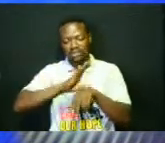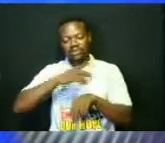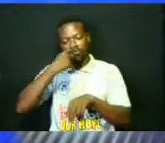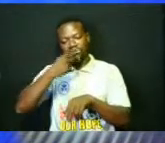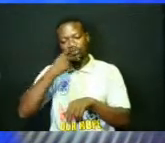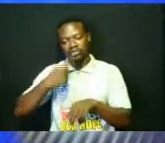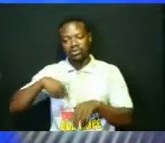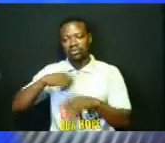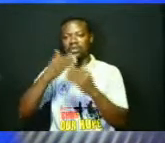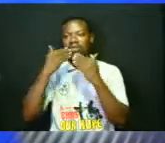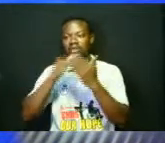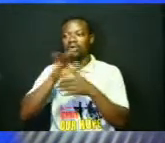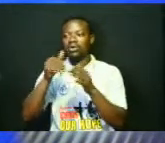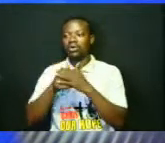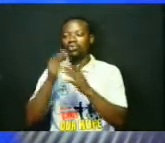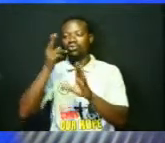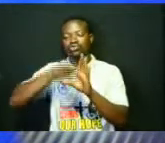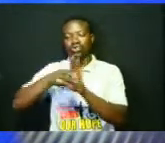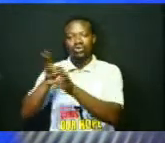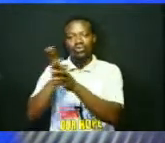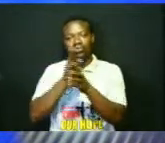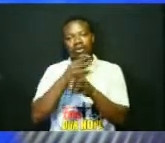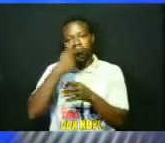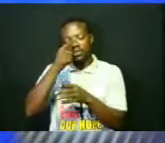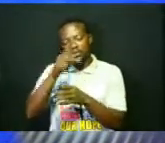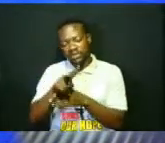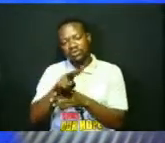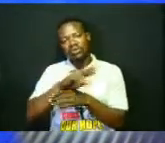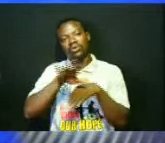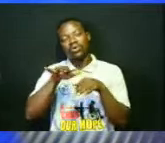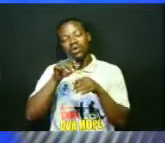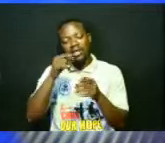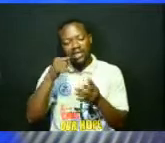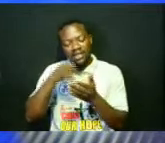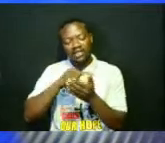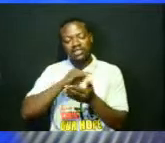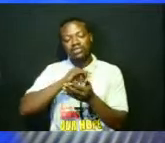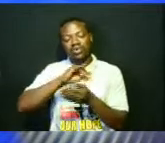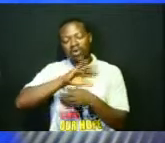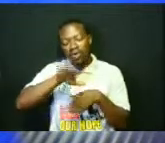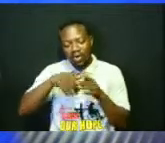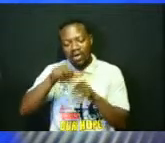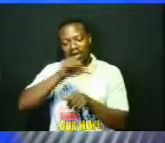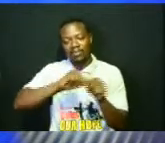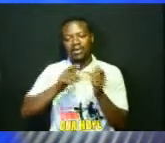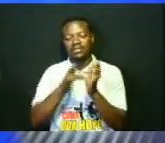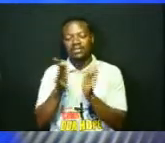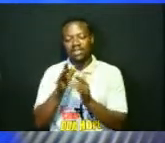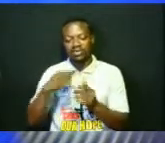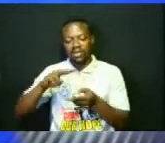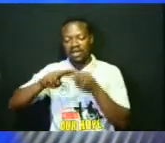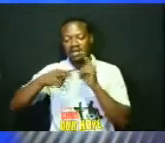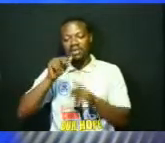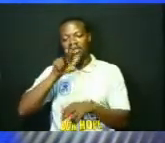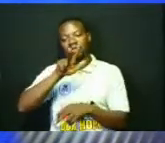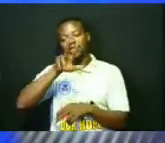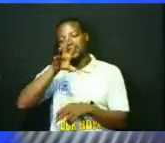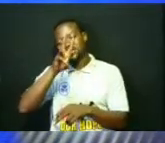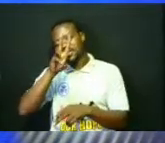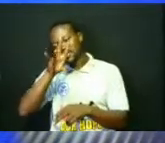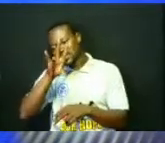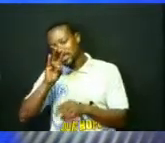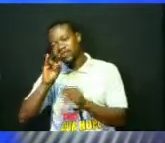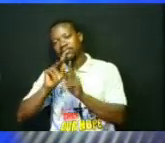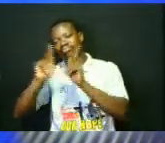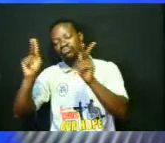are grateful to those who are joining us on TV, on Pen TV. It's all about Jesus. We are on channel 367. We are on Go